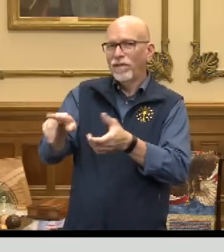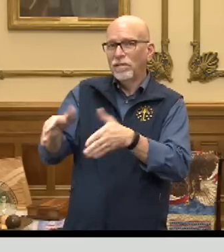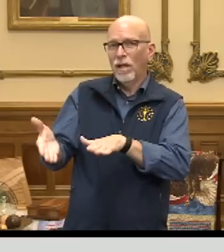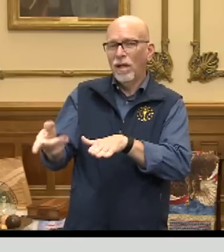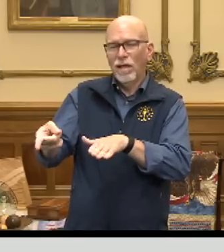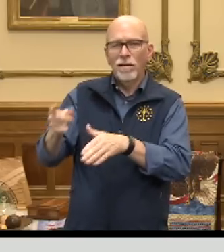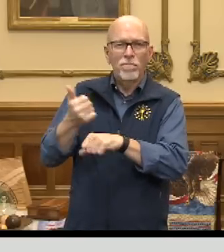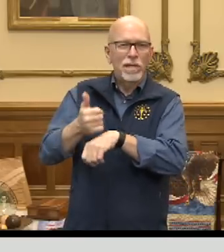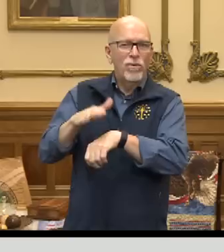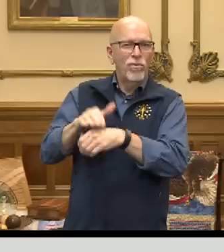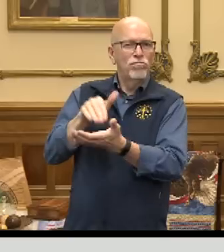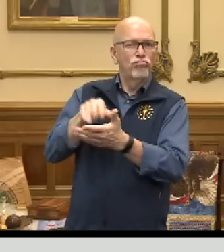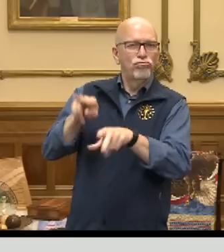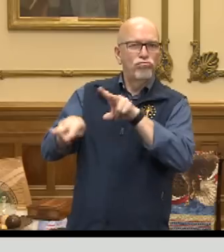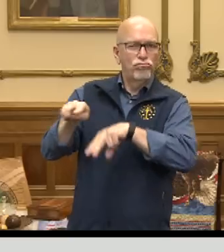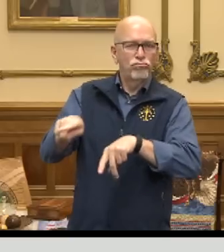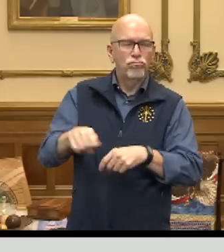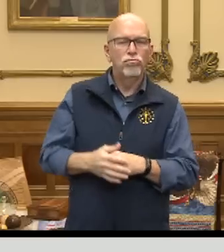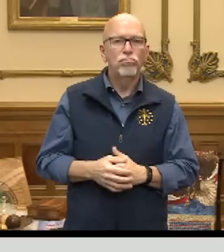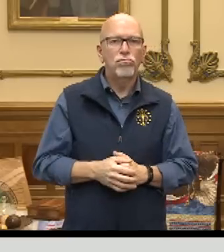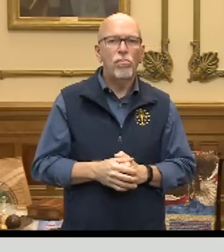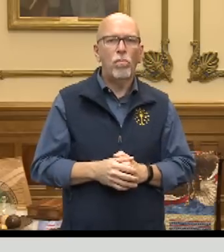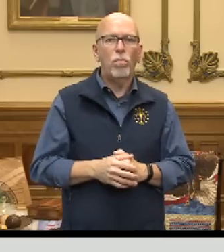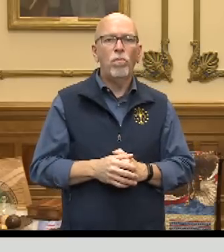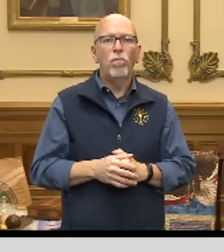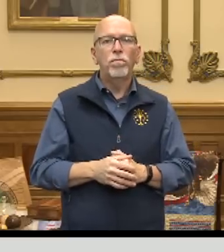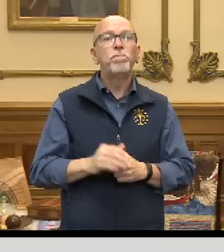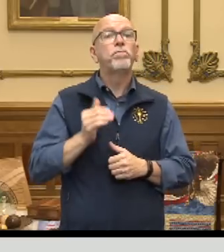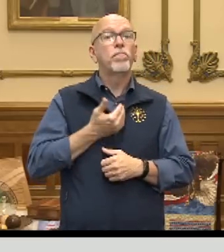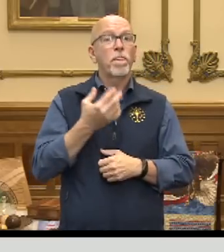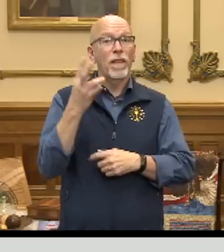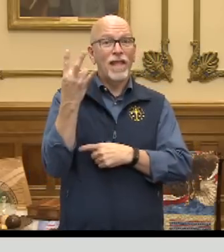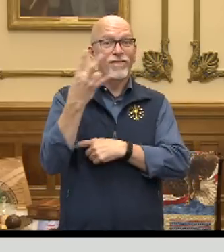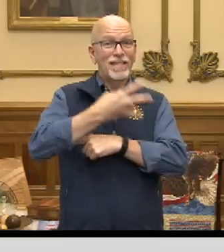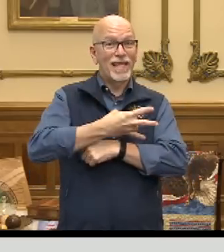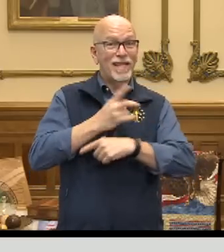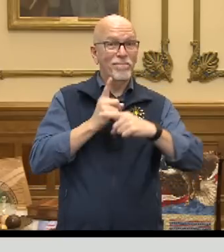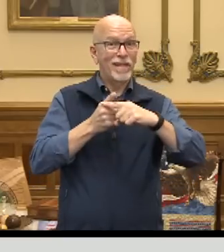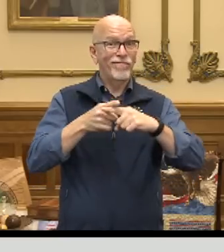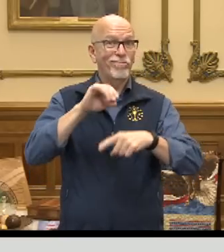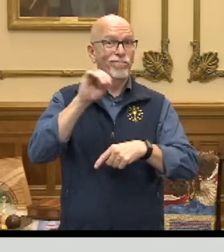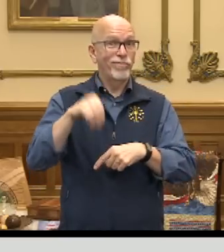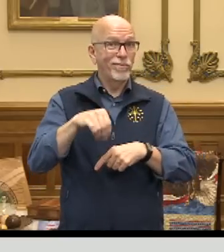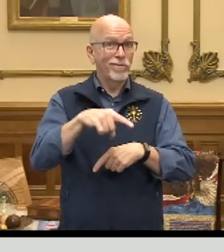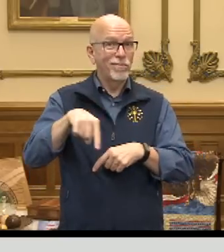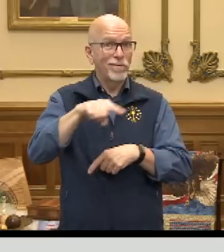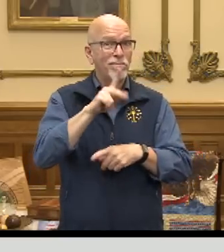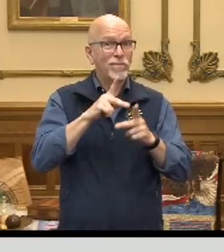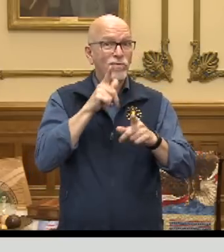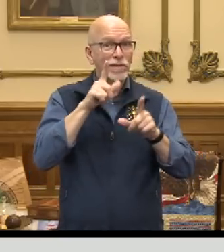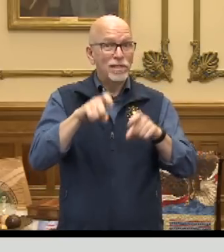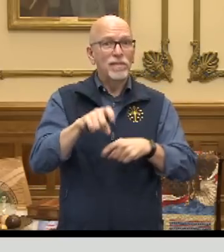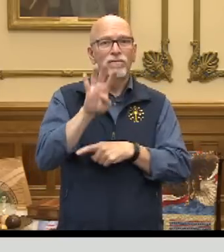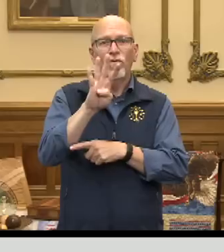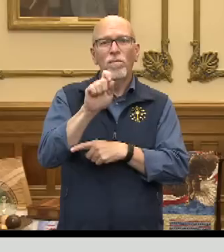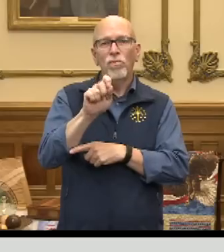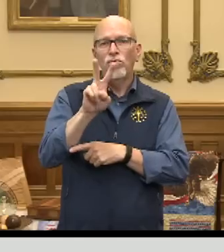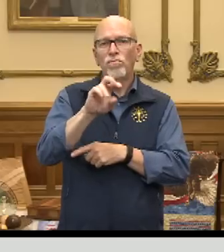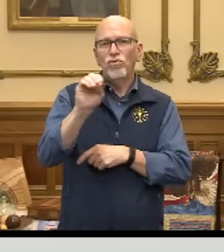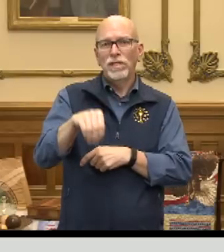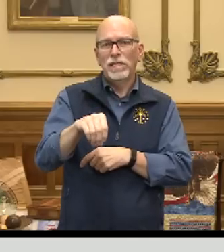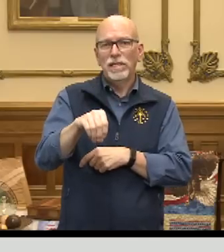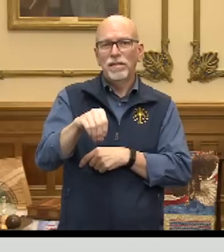this disease based on their clinical diagnosis. Our 7-day positivity rate for individuals tested was